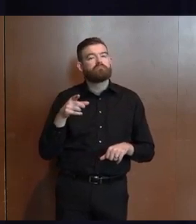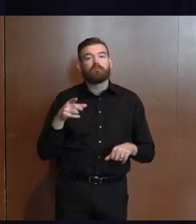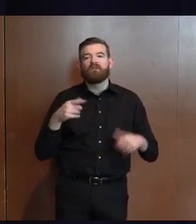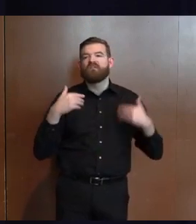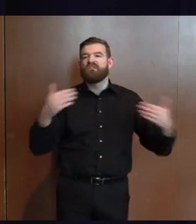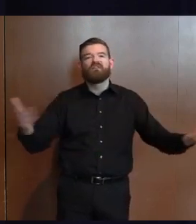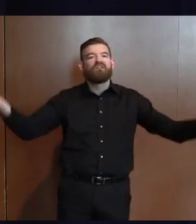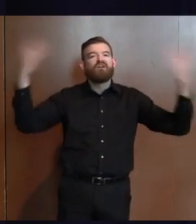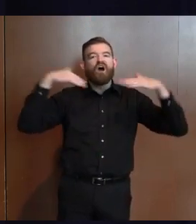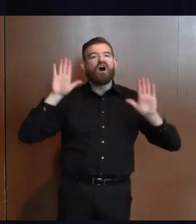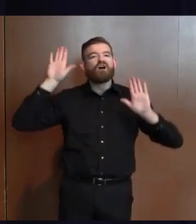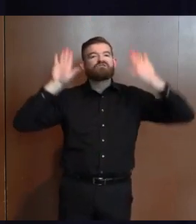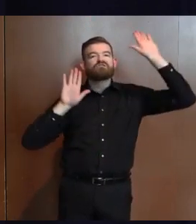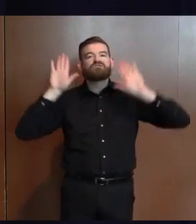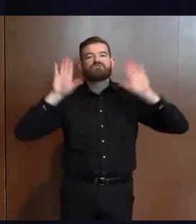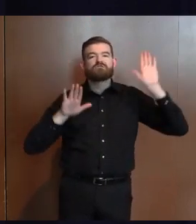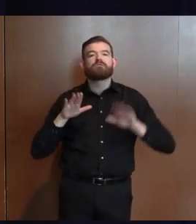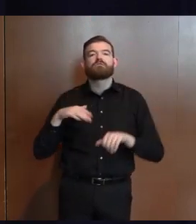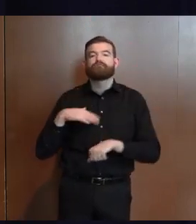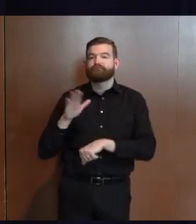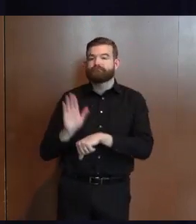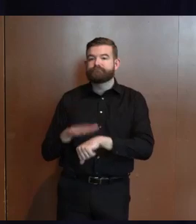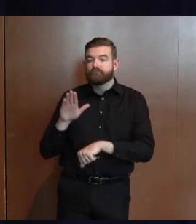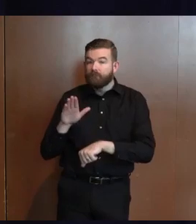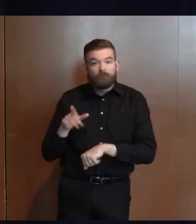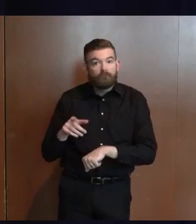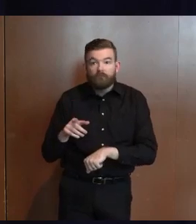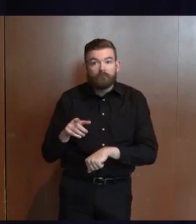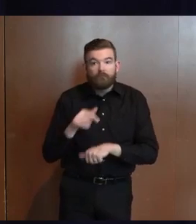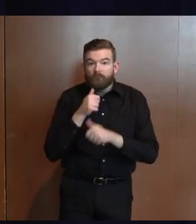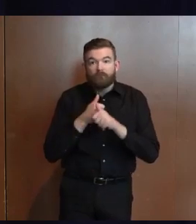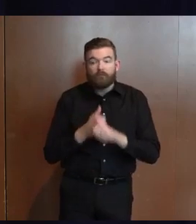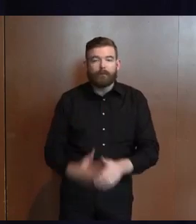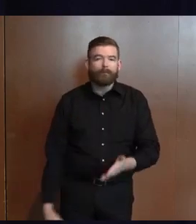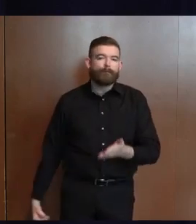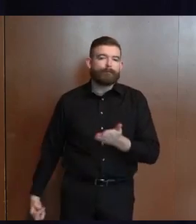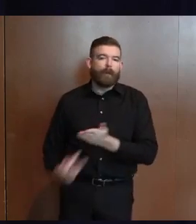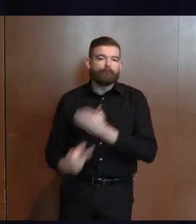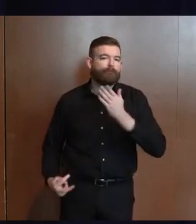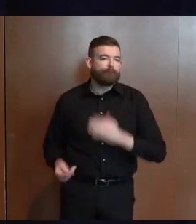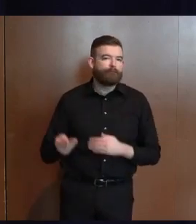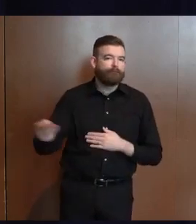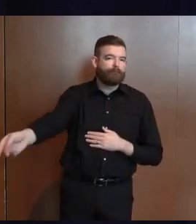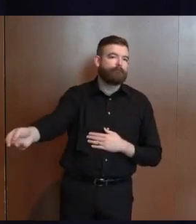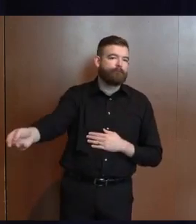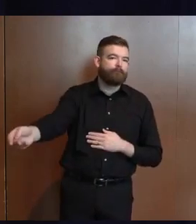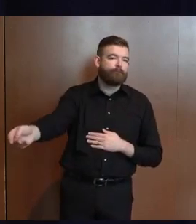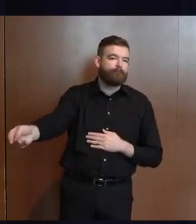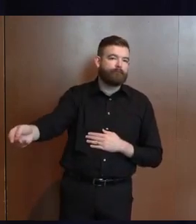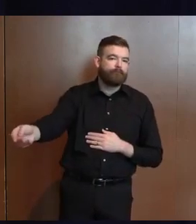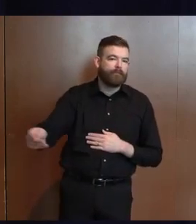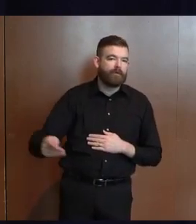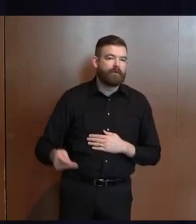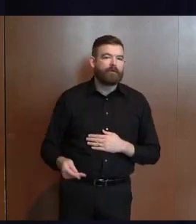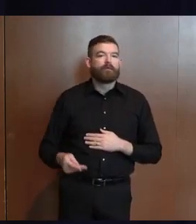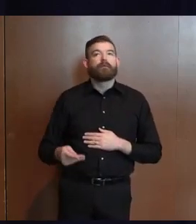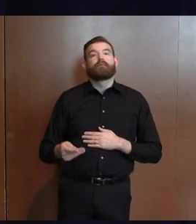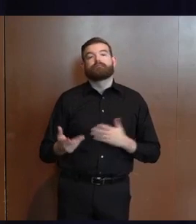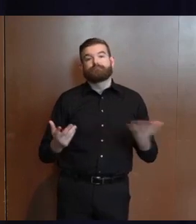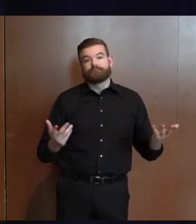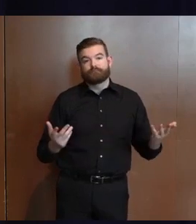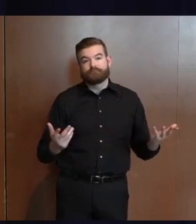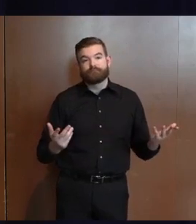warned and failed to comply, and he too was cited. And once again, for the second day in a row, the Newark Police